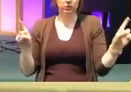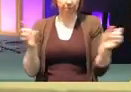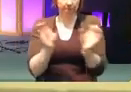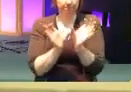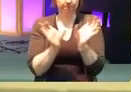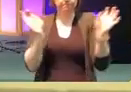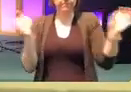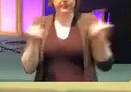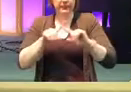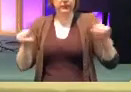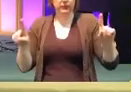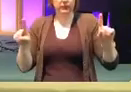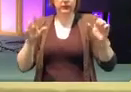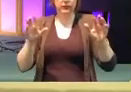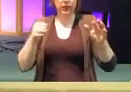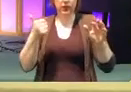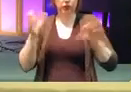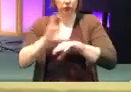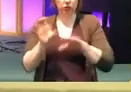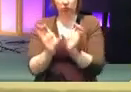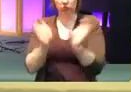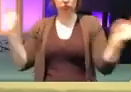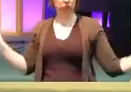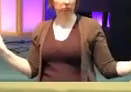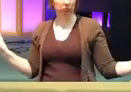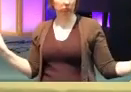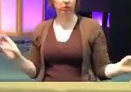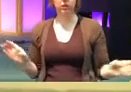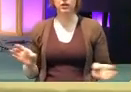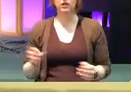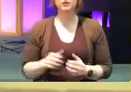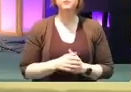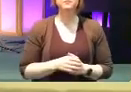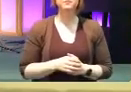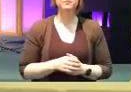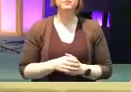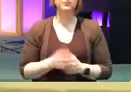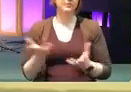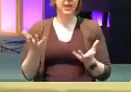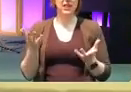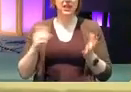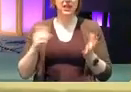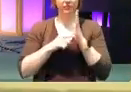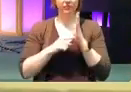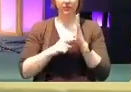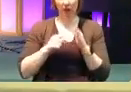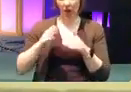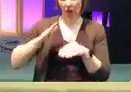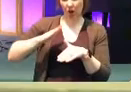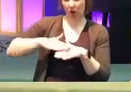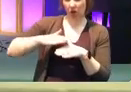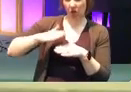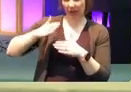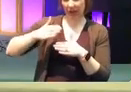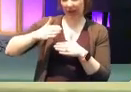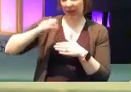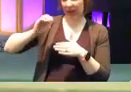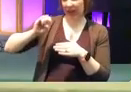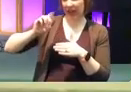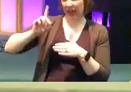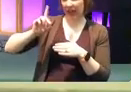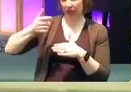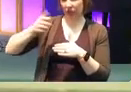apart. It puts us, what I would refer to, kind of on the edge. The